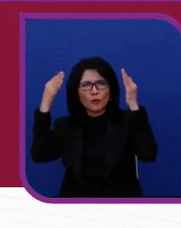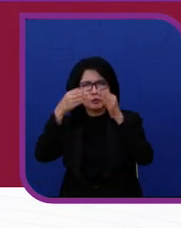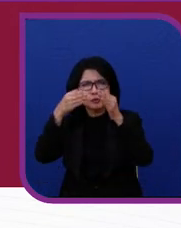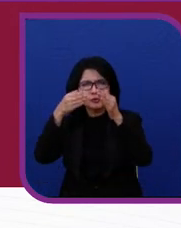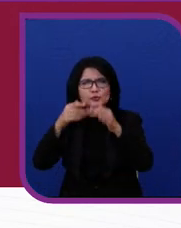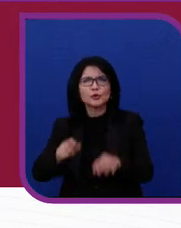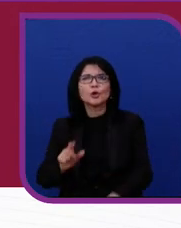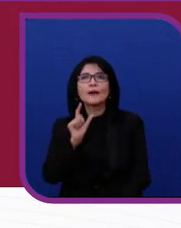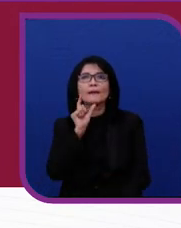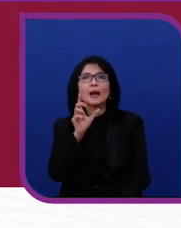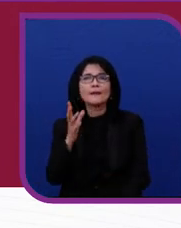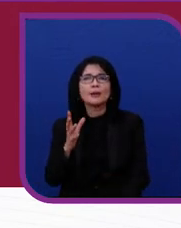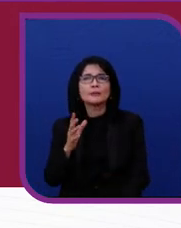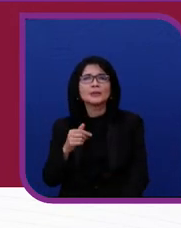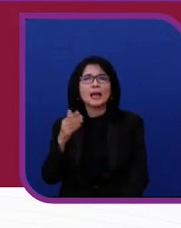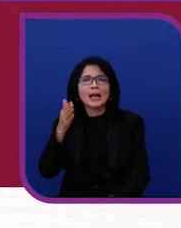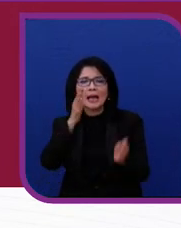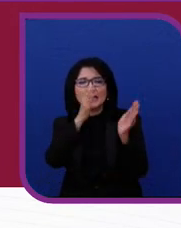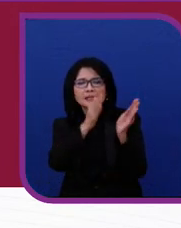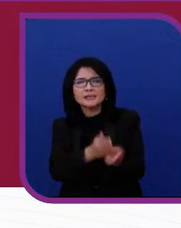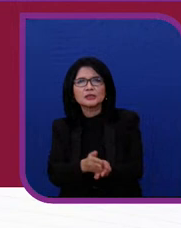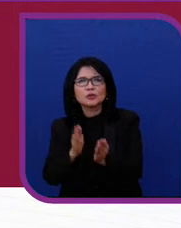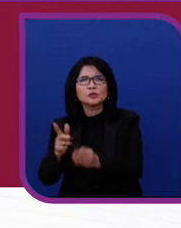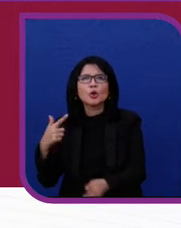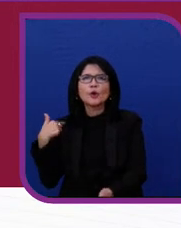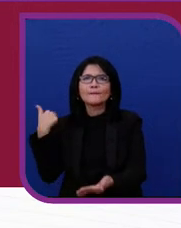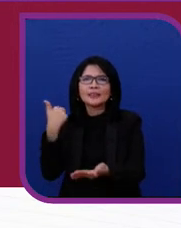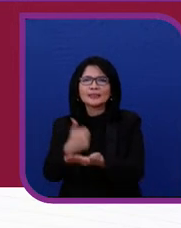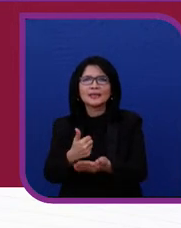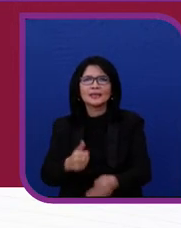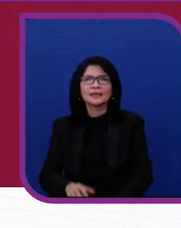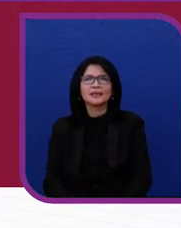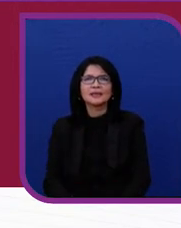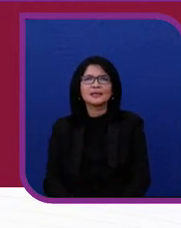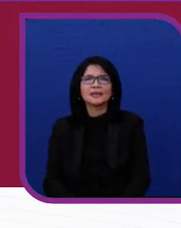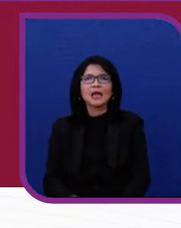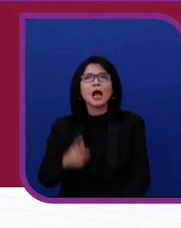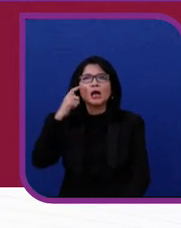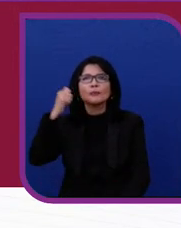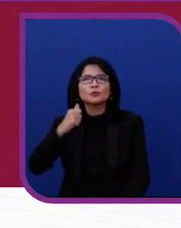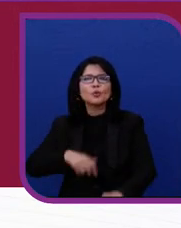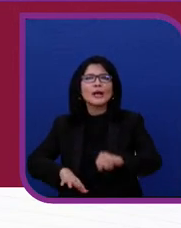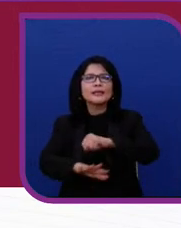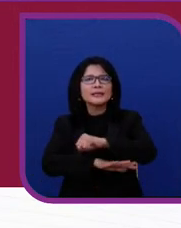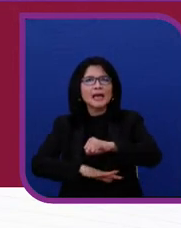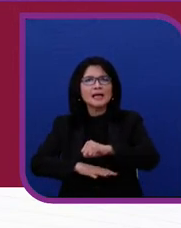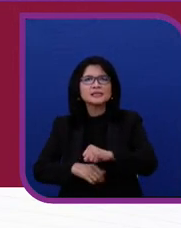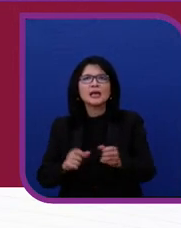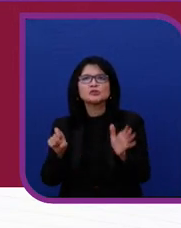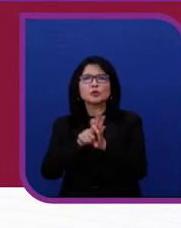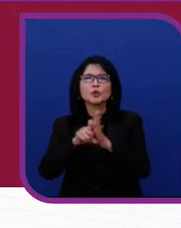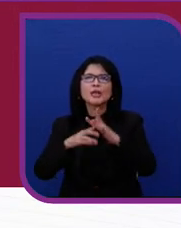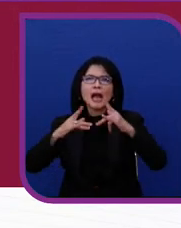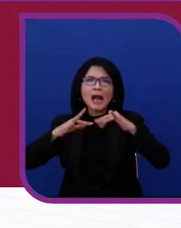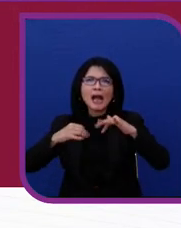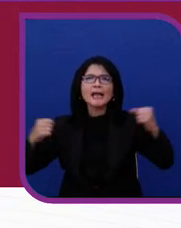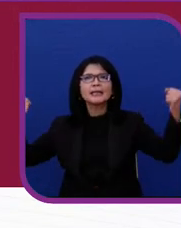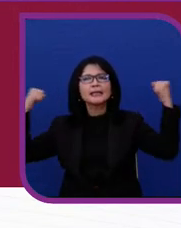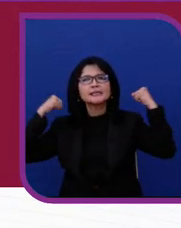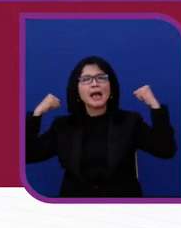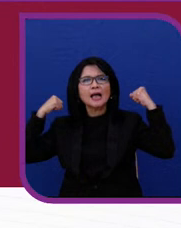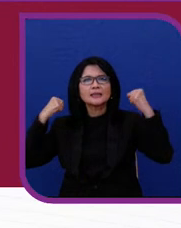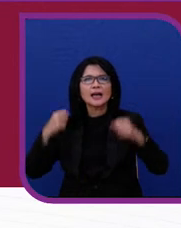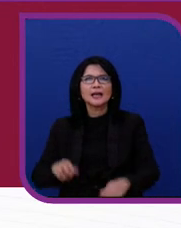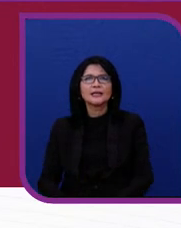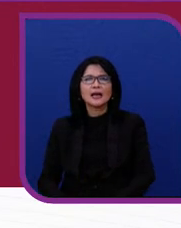important sectors such cases it is like water light fare Gubeng issues like